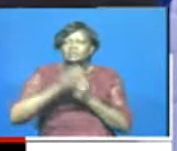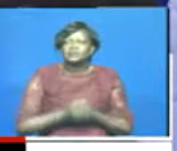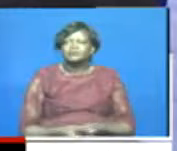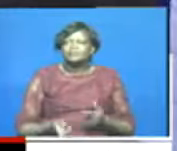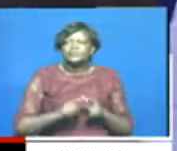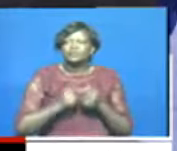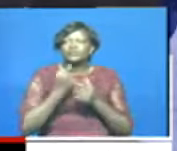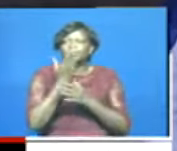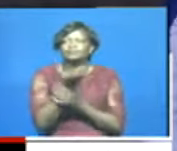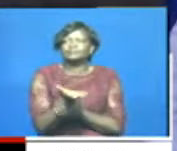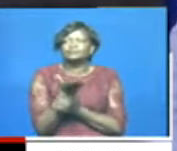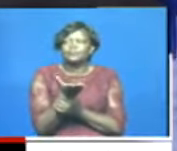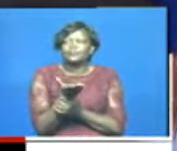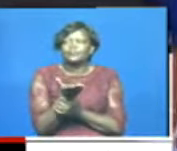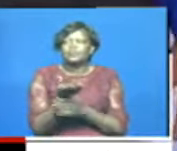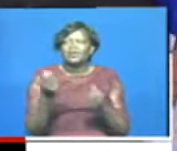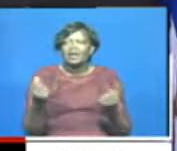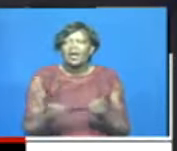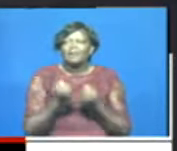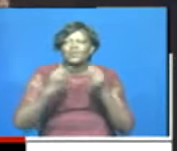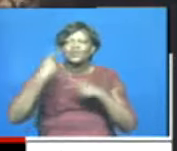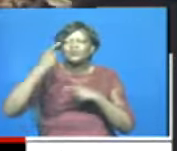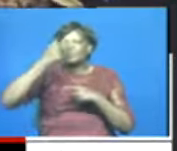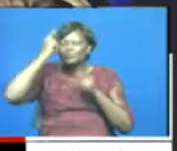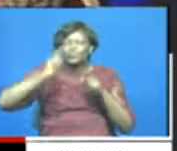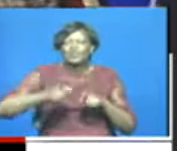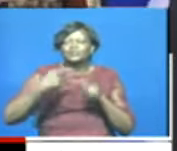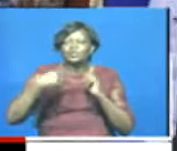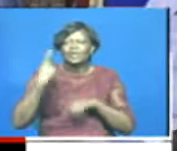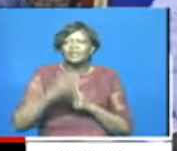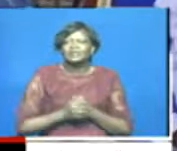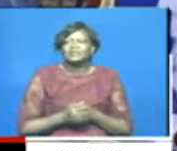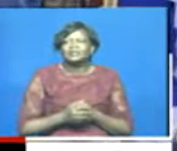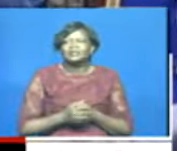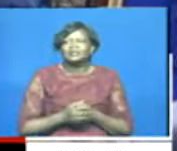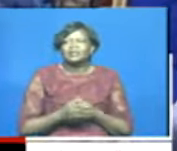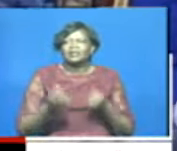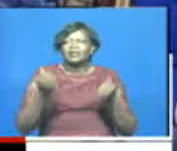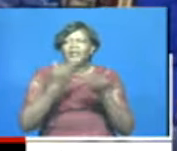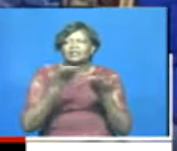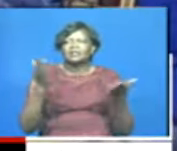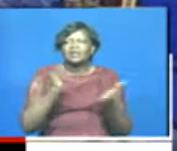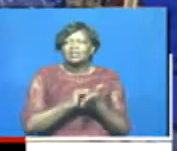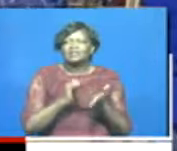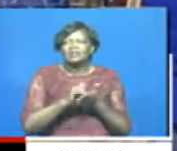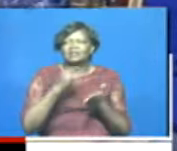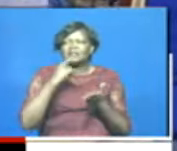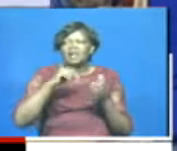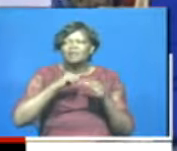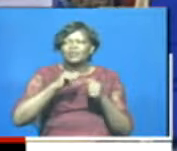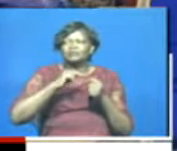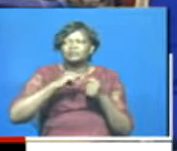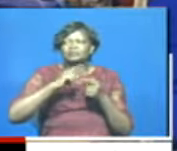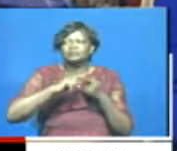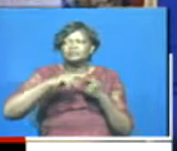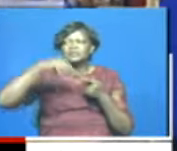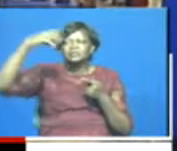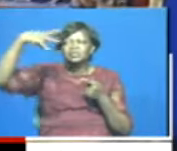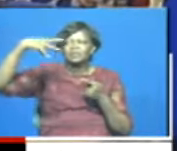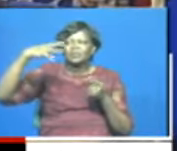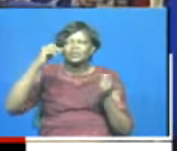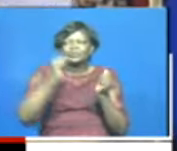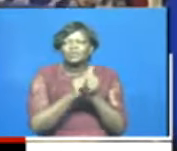Tunakuomba tukishinda, kwa sababu tutashinda. Ile mambo nimebakisha hapa ya stima mkiwa na wale